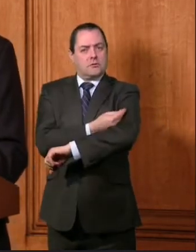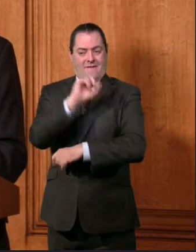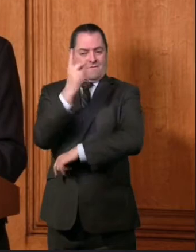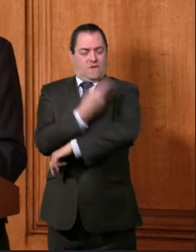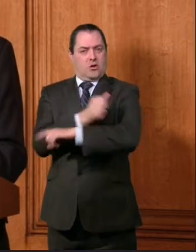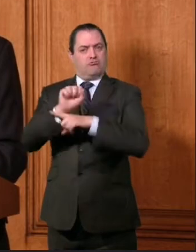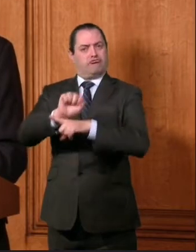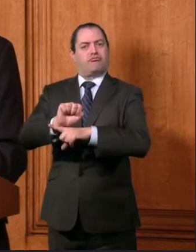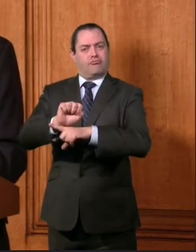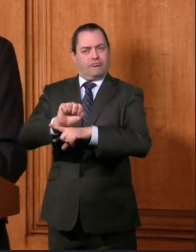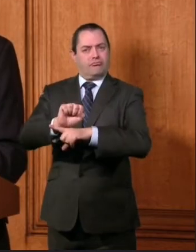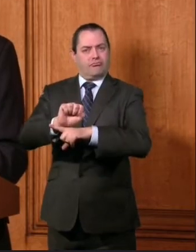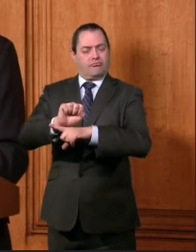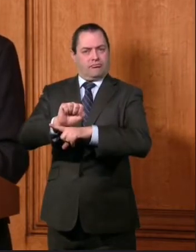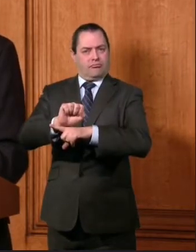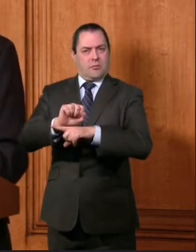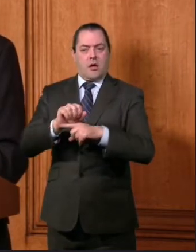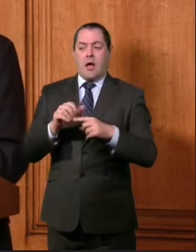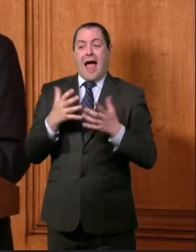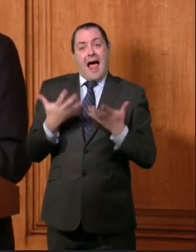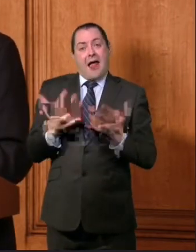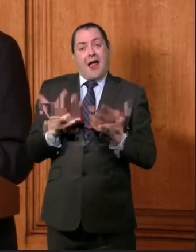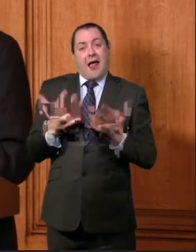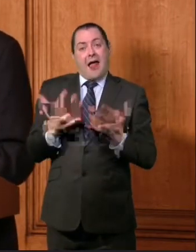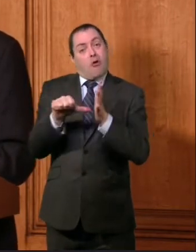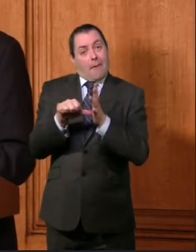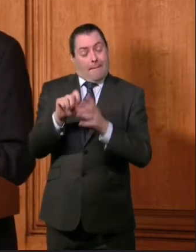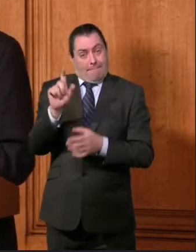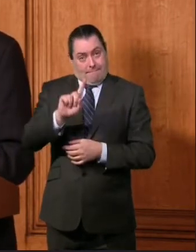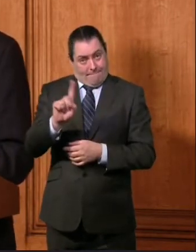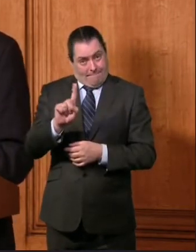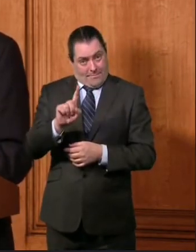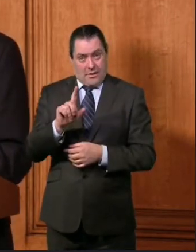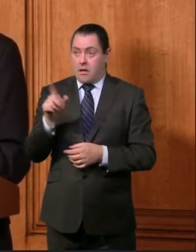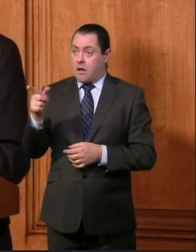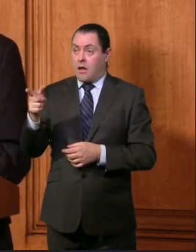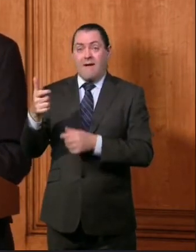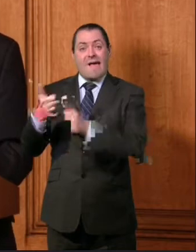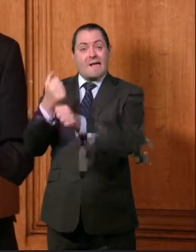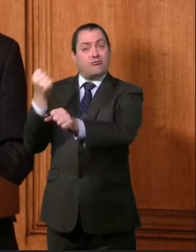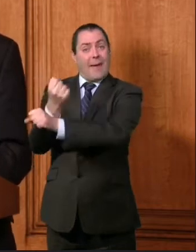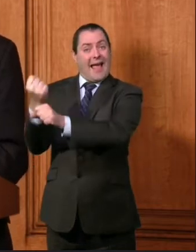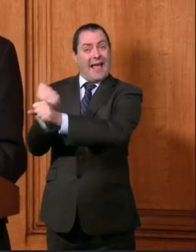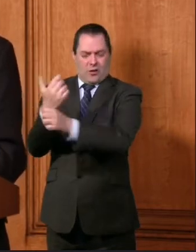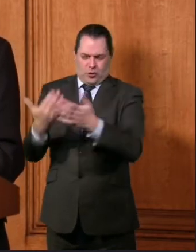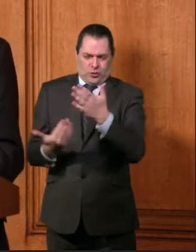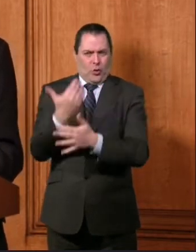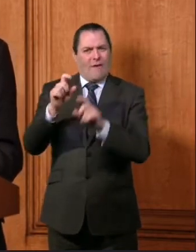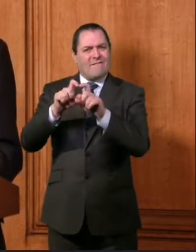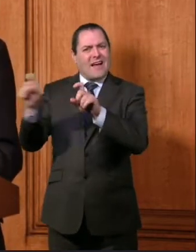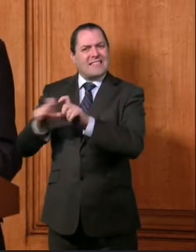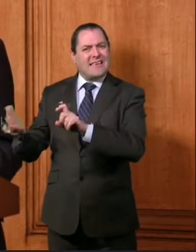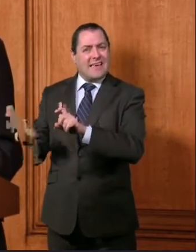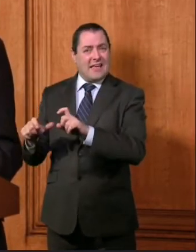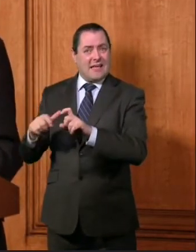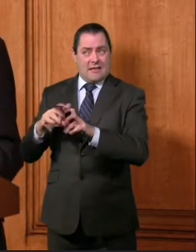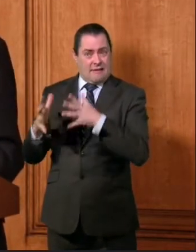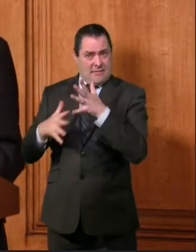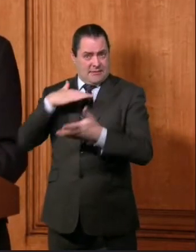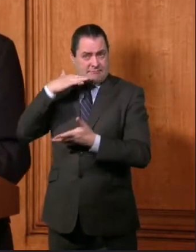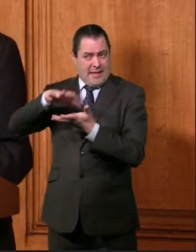have to give. It's not our ability to vaccinate, it's the number of vaccines we have to give. If you vaccinate everybody twice in quick